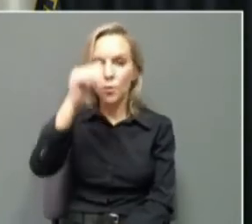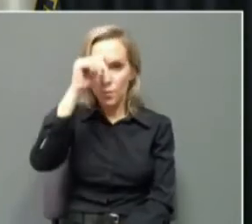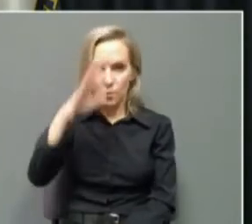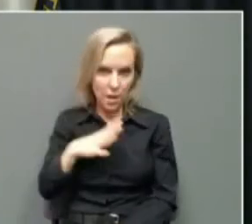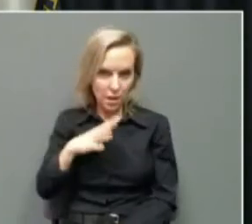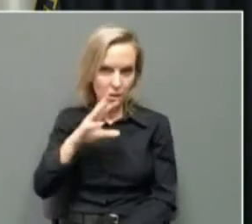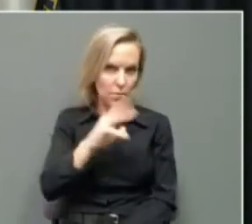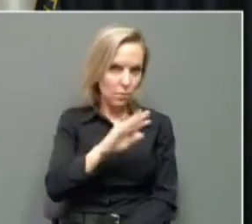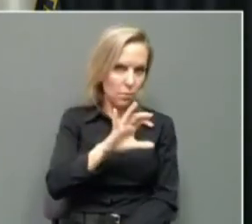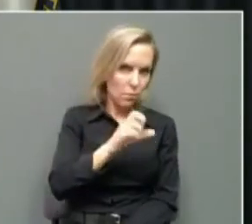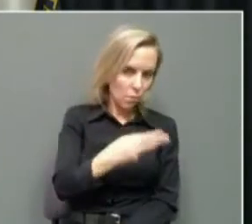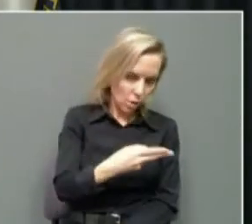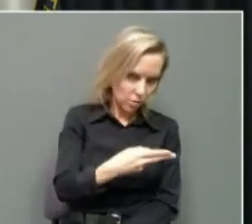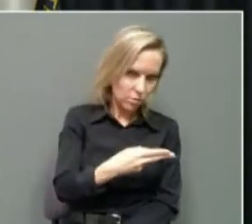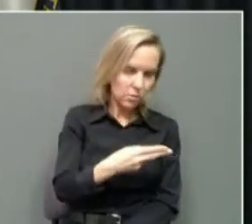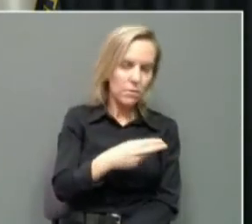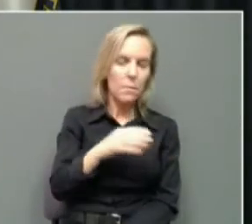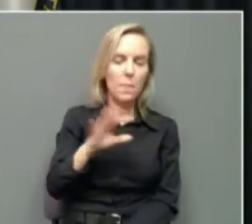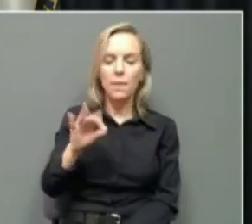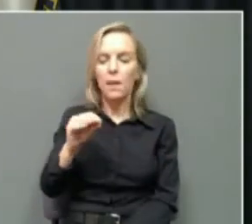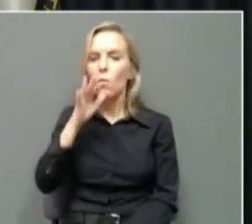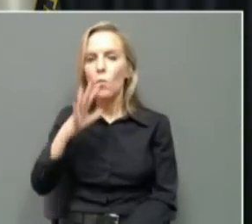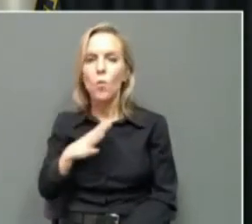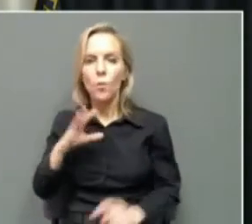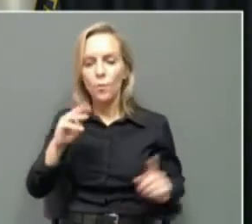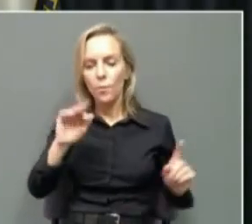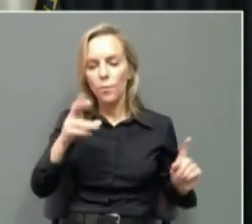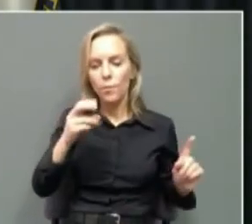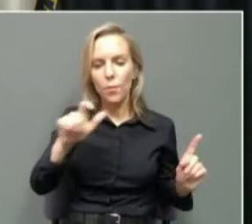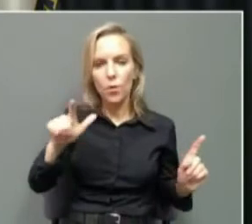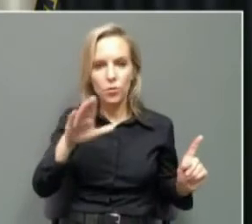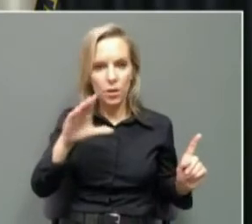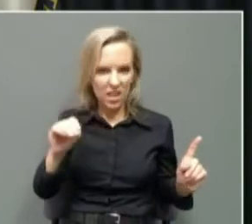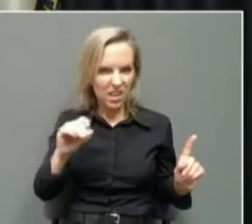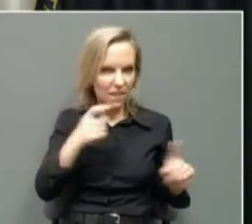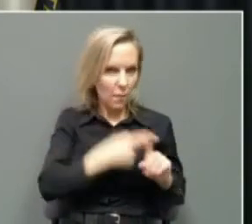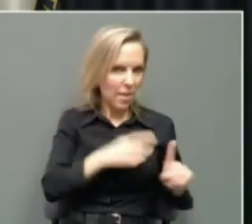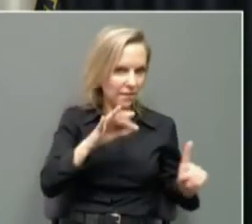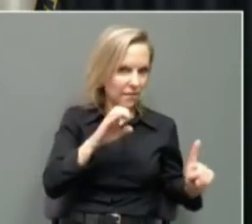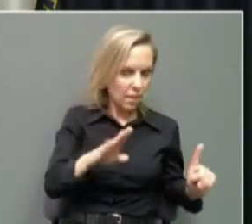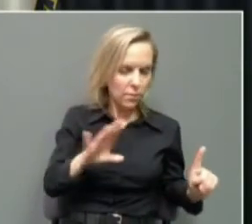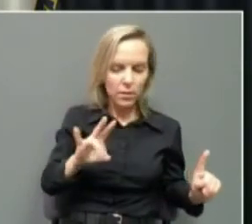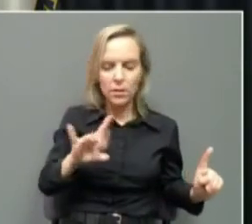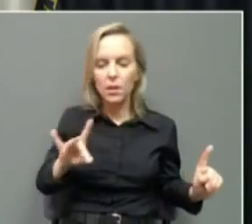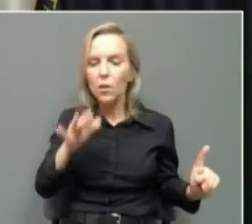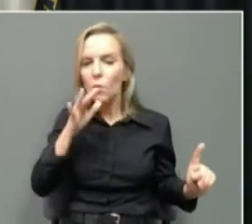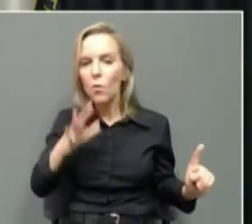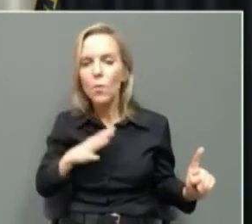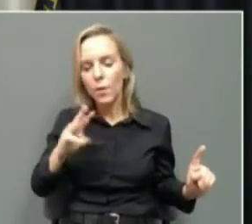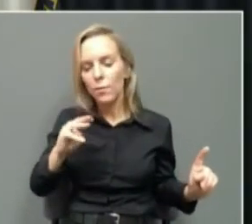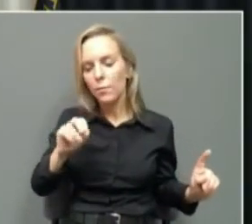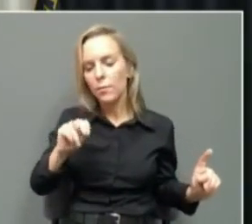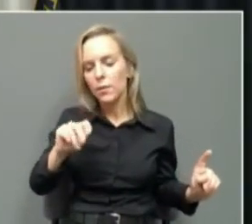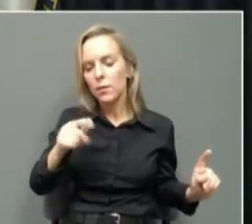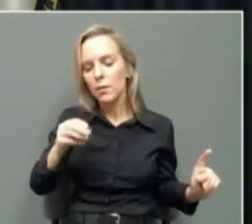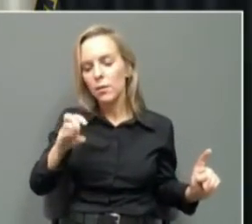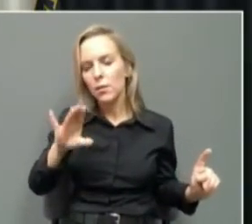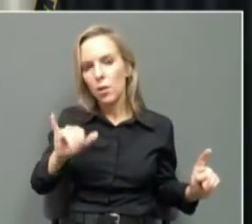March. 90-year-old woman in Marshall County, February. 78-year-old woman in Montgomery,